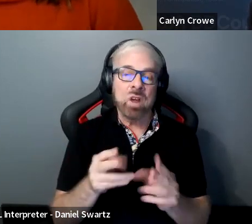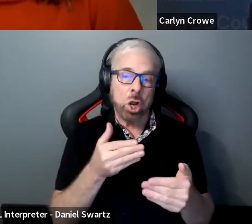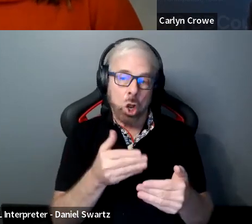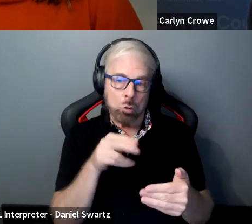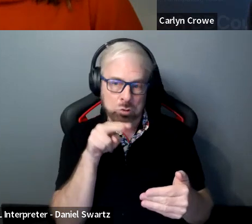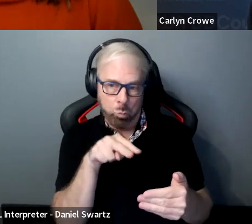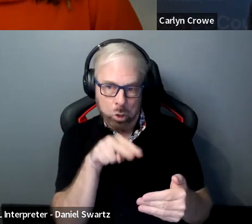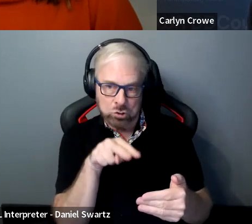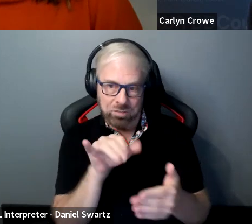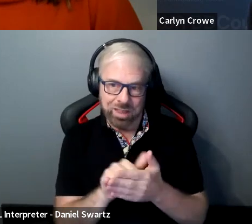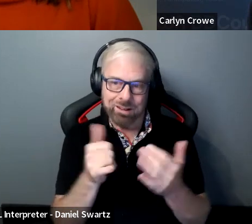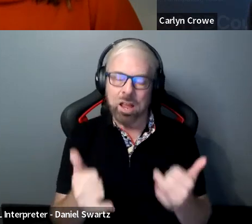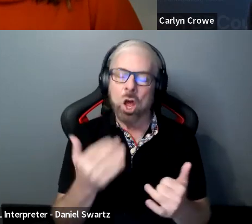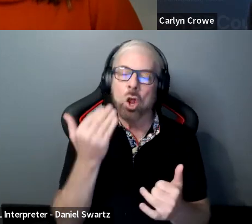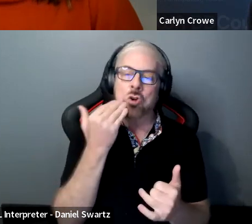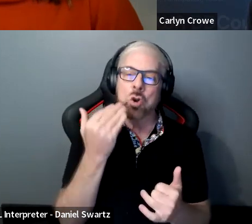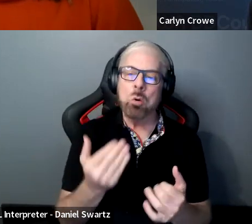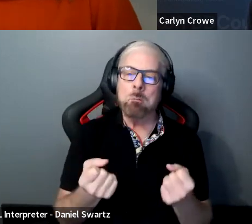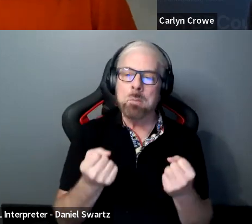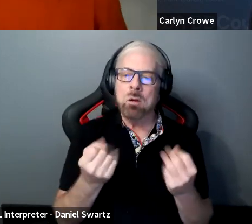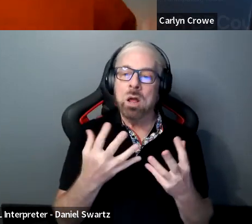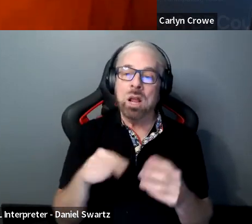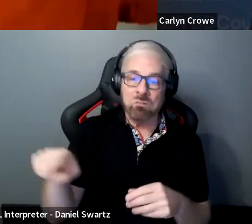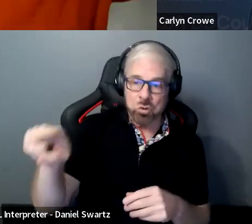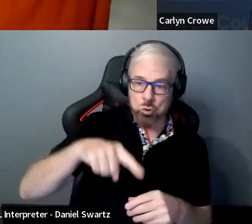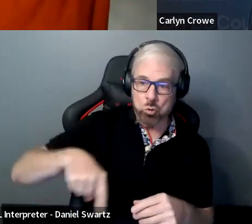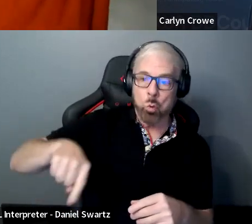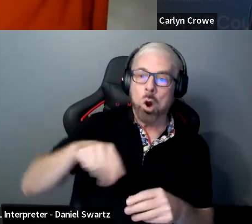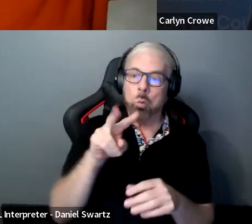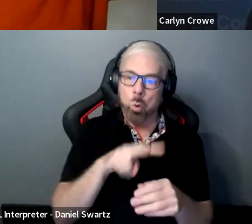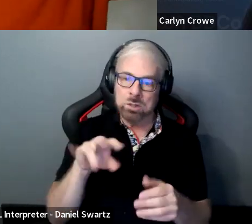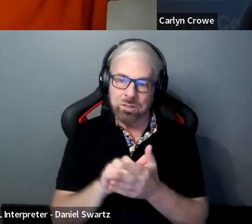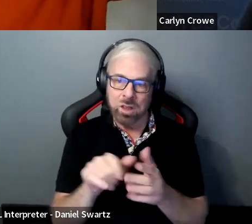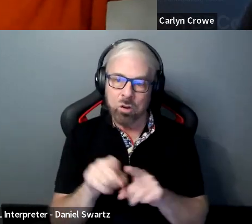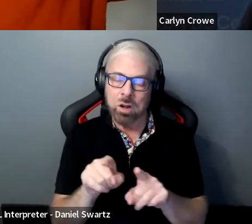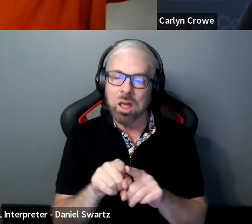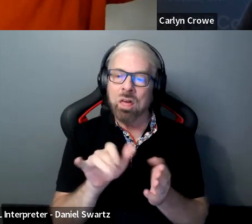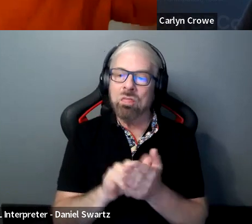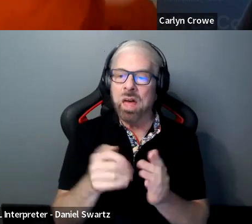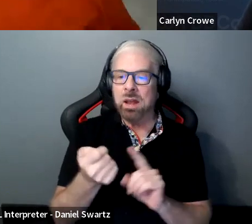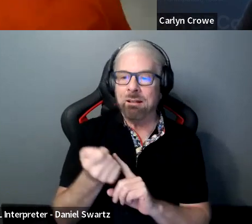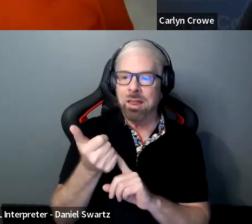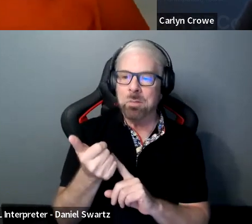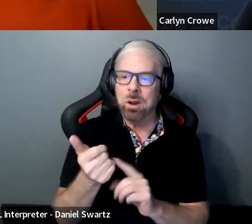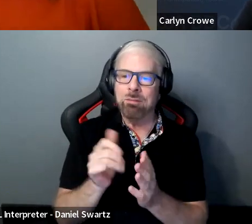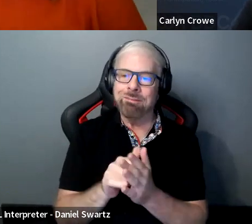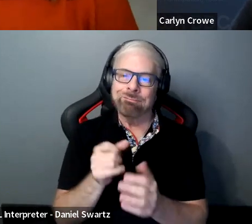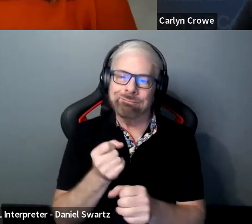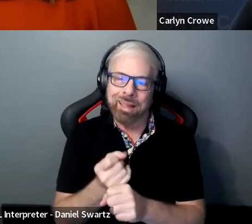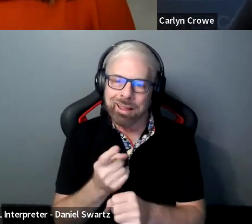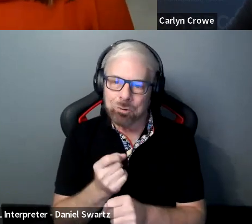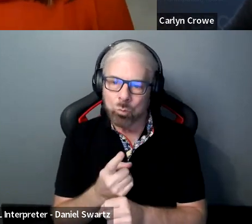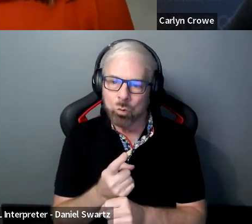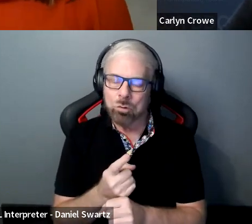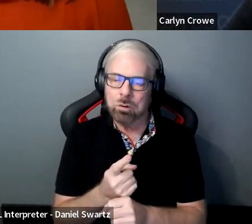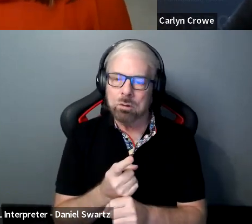and I know many of many of you are watching it too. But it eliminates that annual